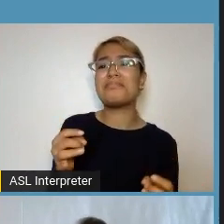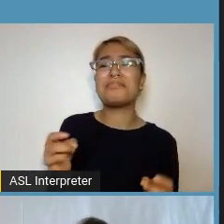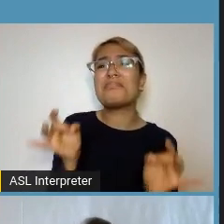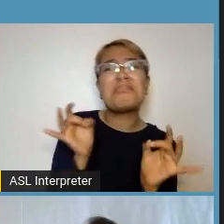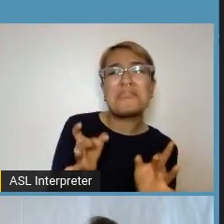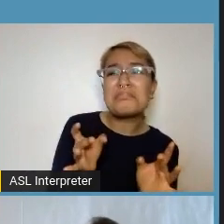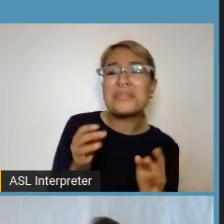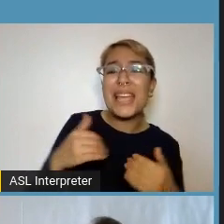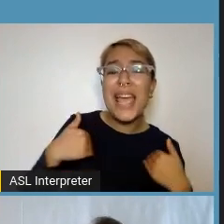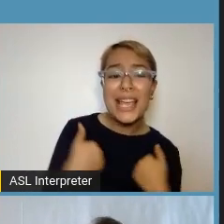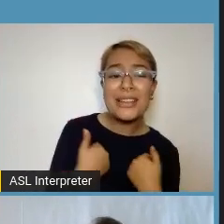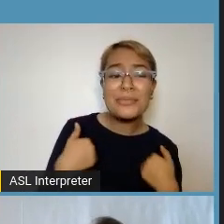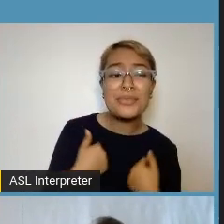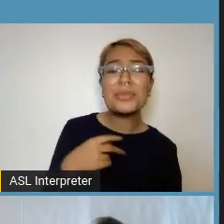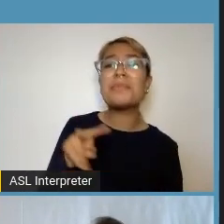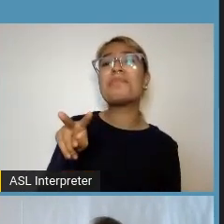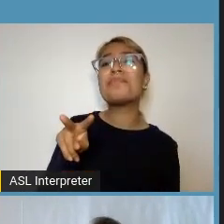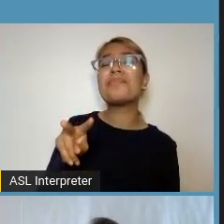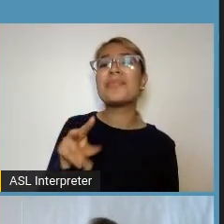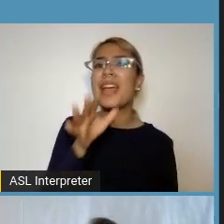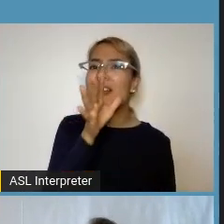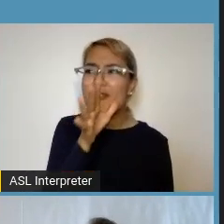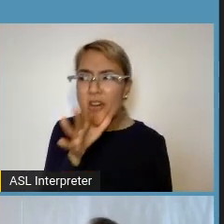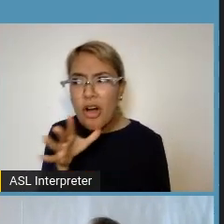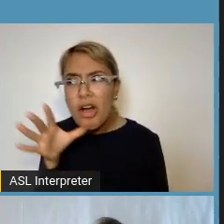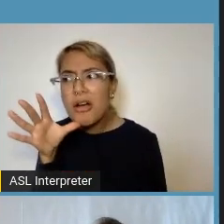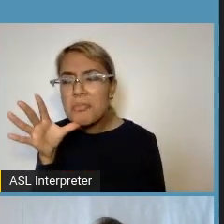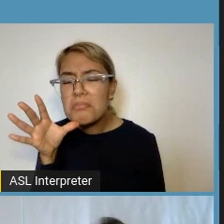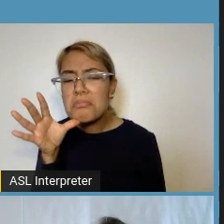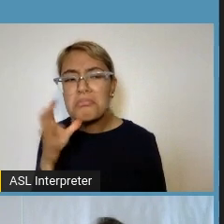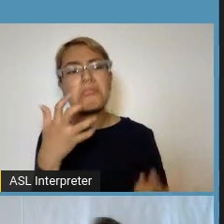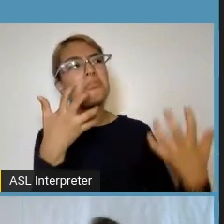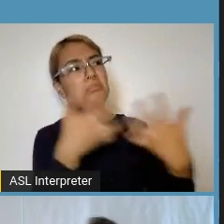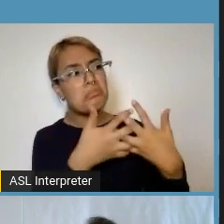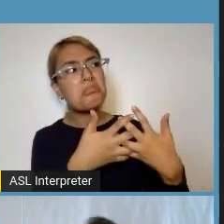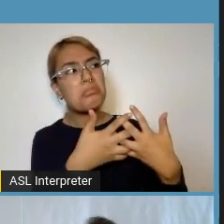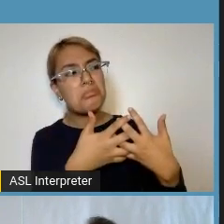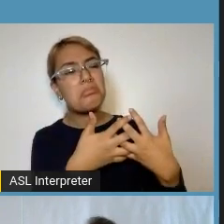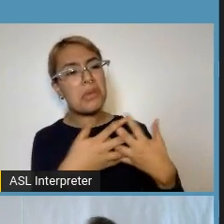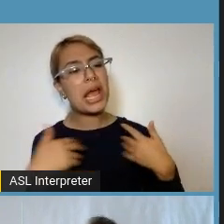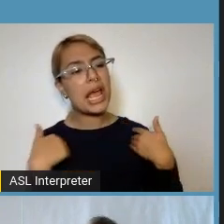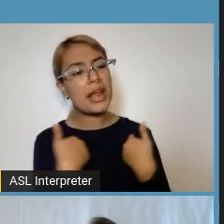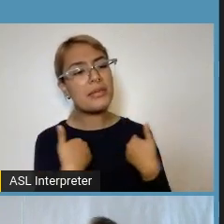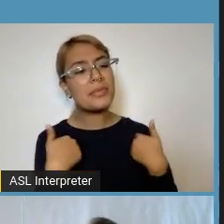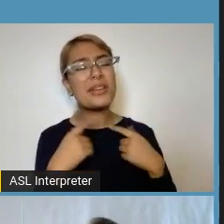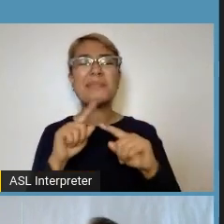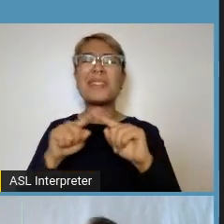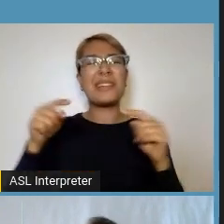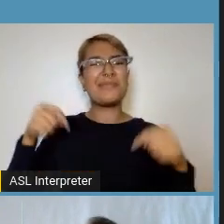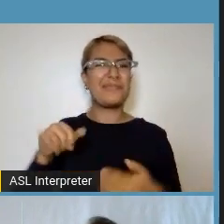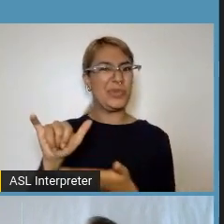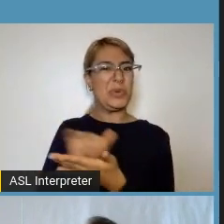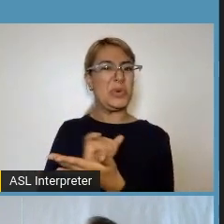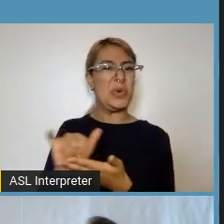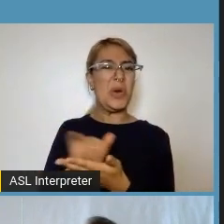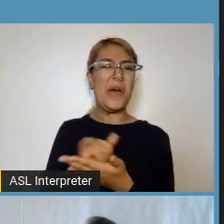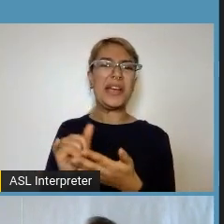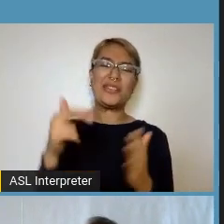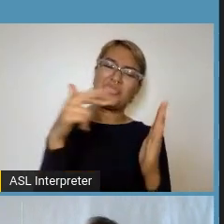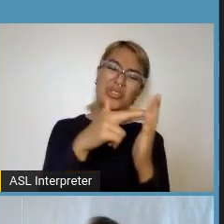an animal? We are a farm. It makes sense. But sadly, we're in Manhattan and there's a lot of rules against that.